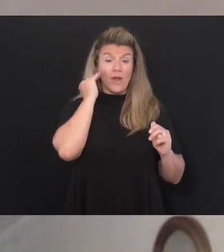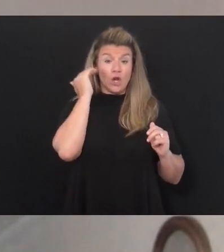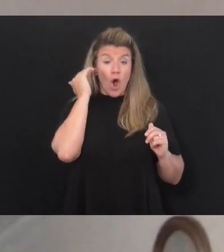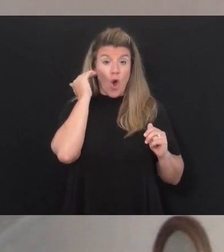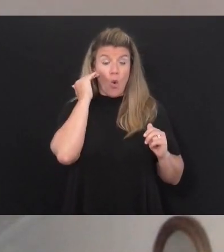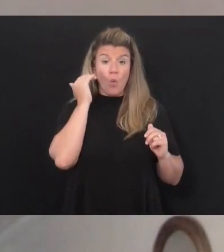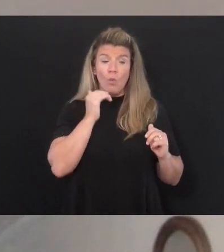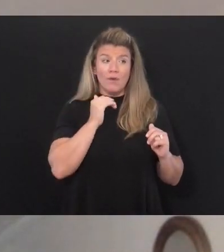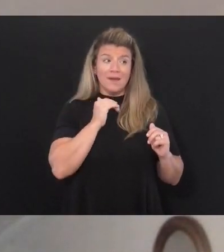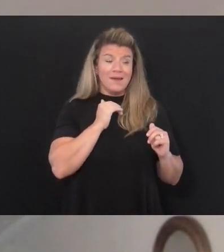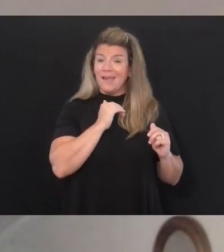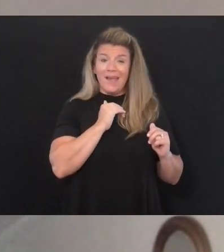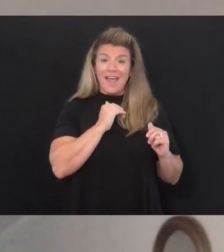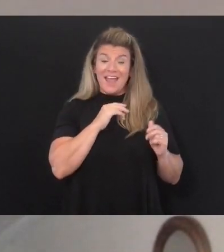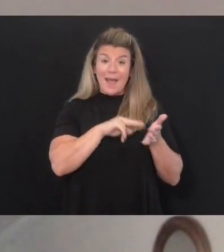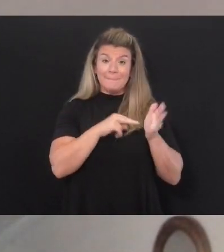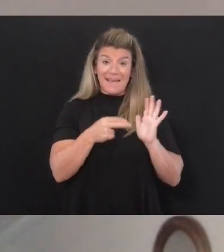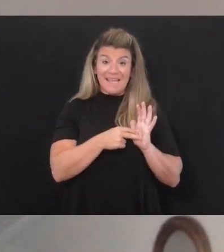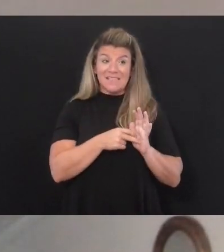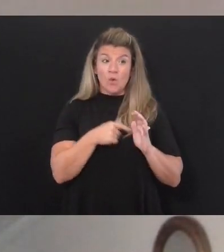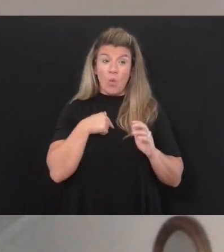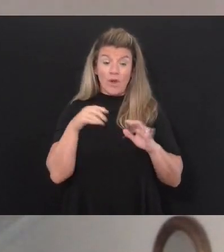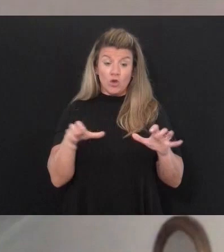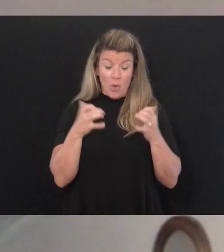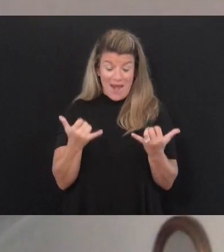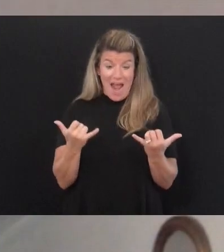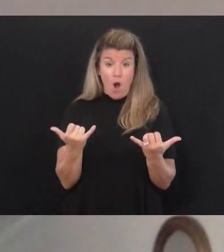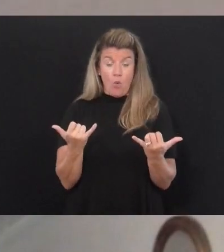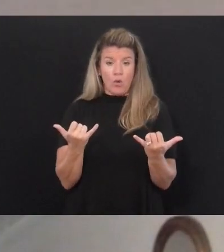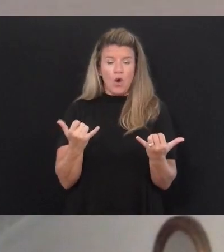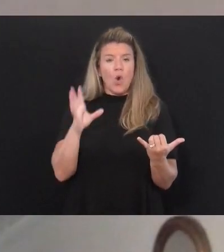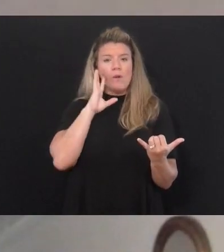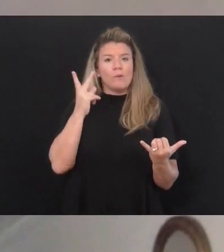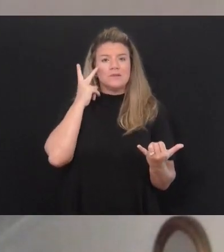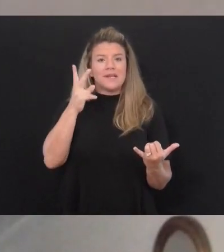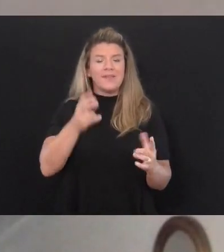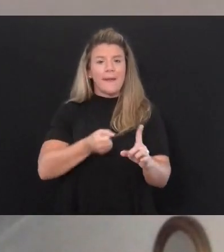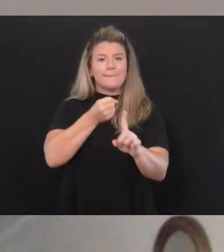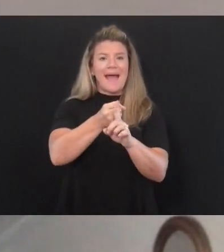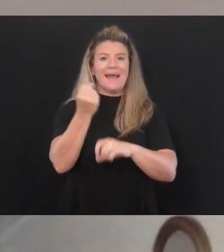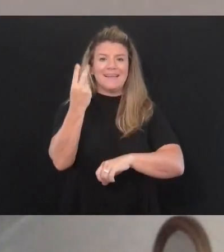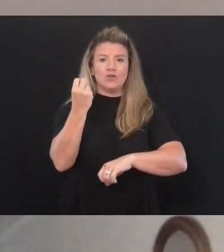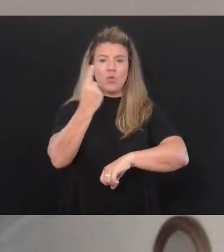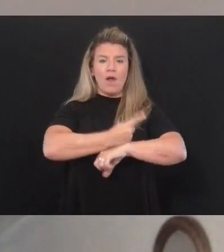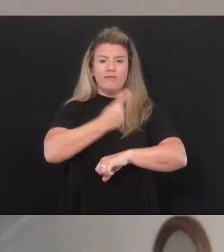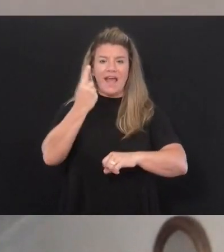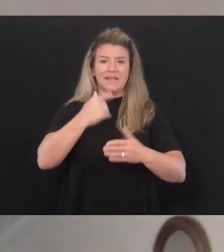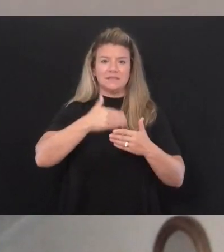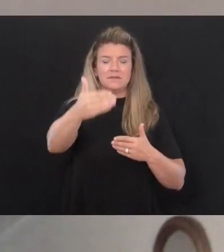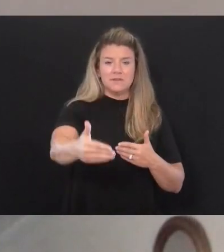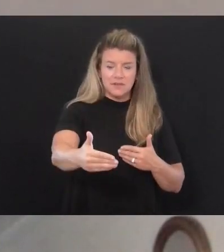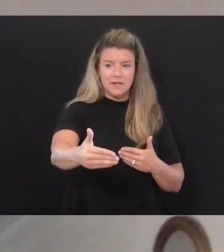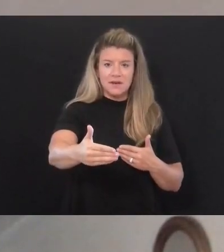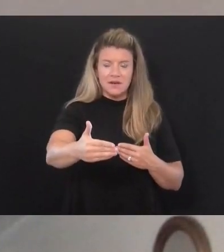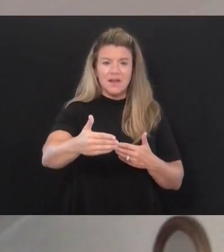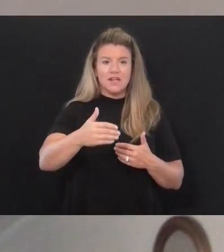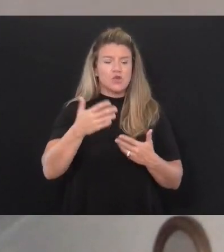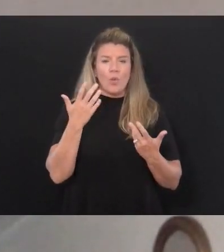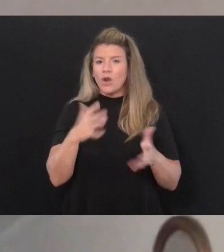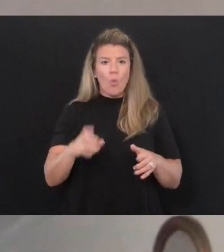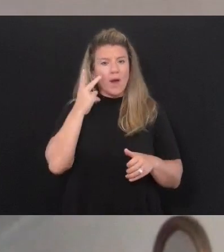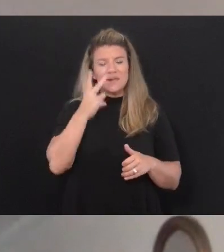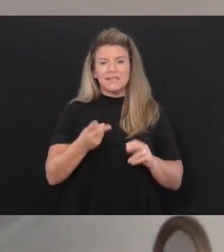talk to you about our you know, charts and everything. And if you could put those up real quick,